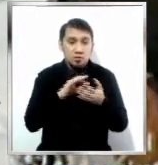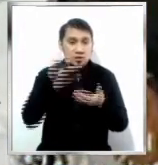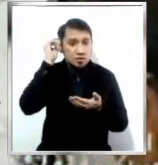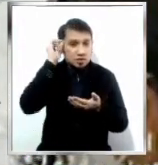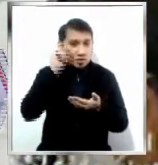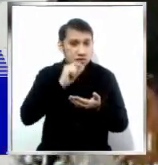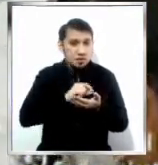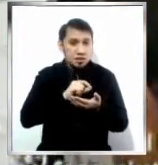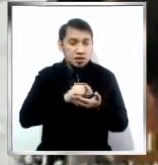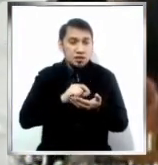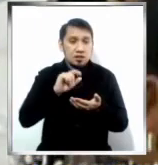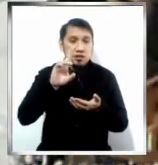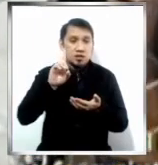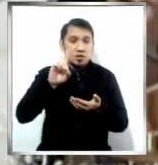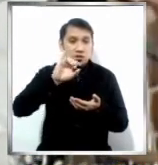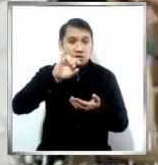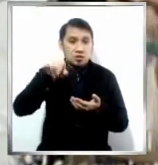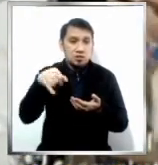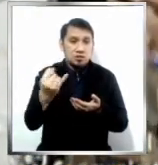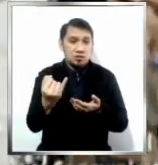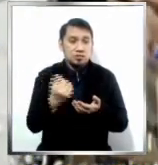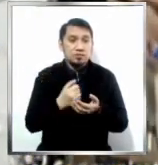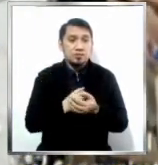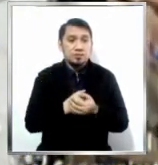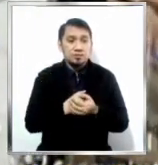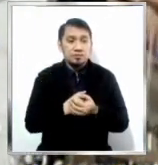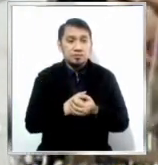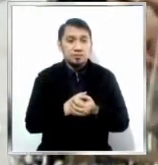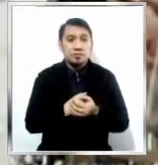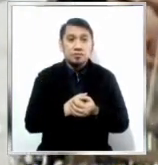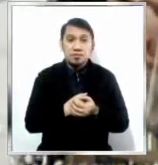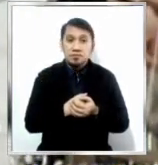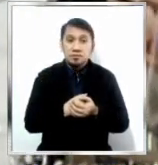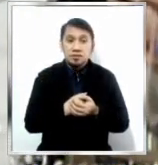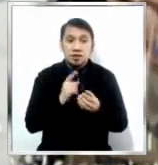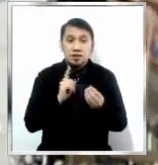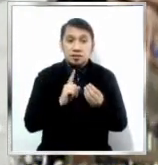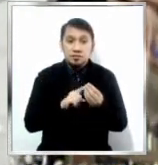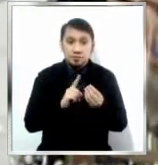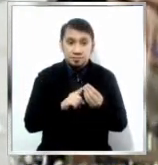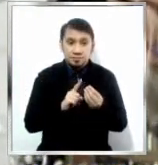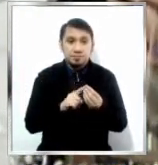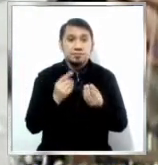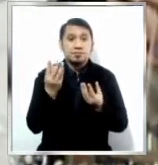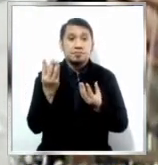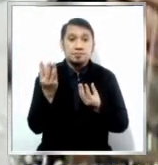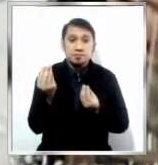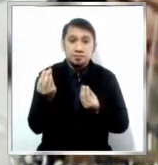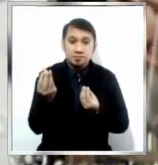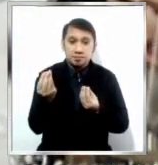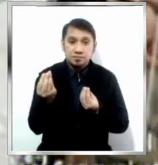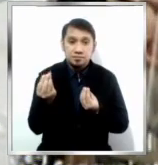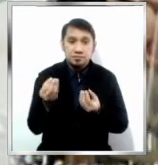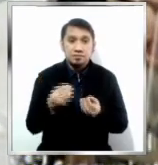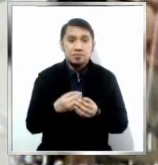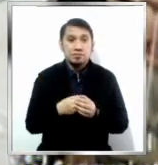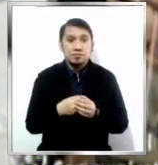Justice, Justice Guevara. Yung ano niya, update niya doon sa